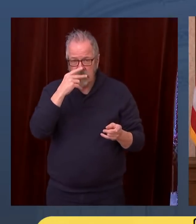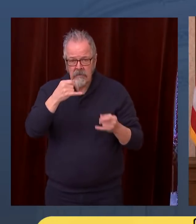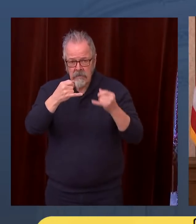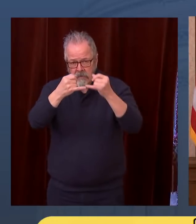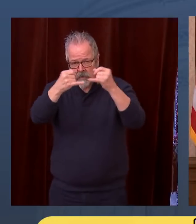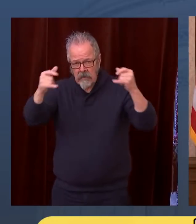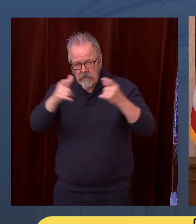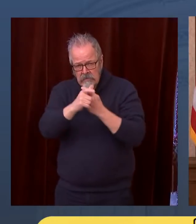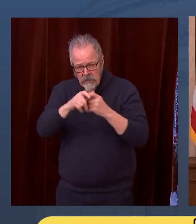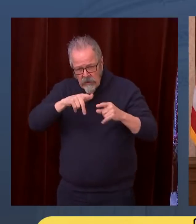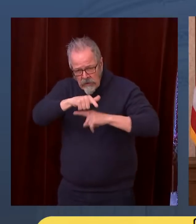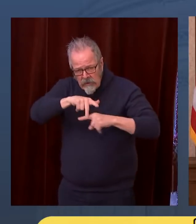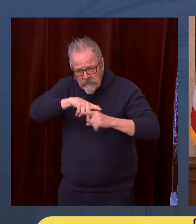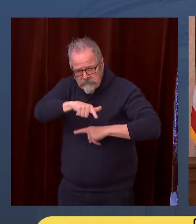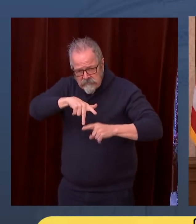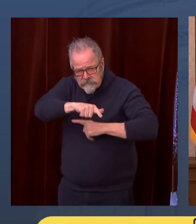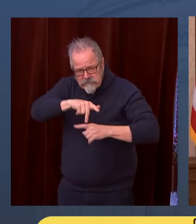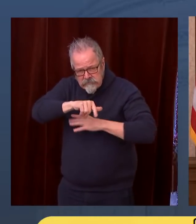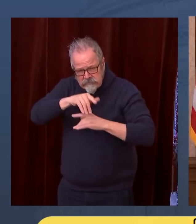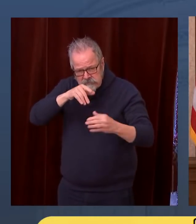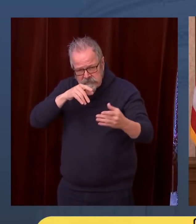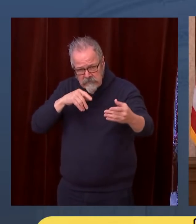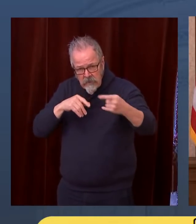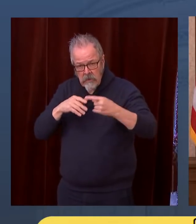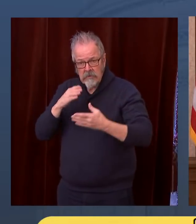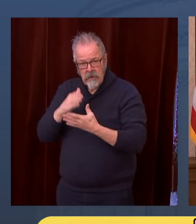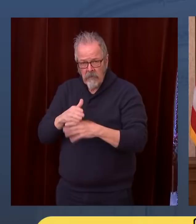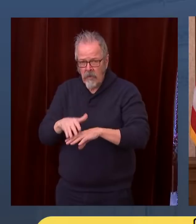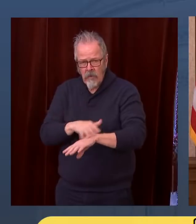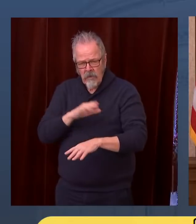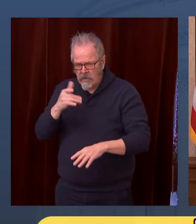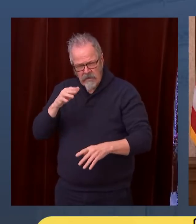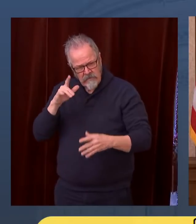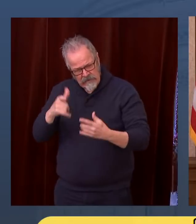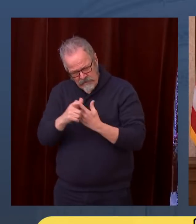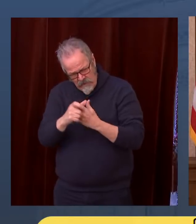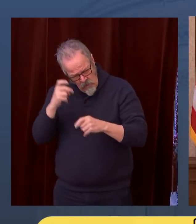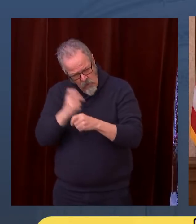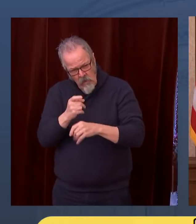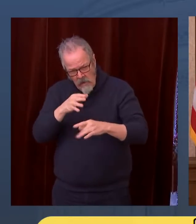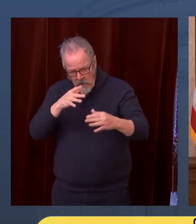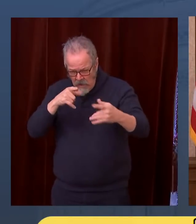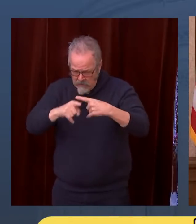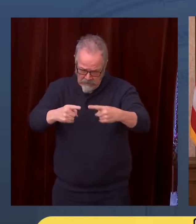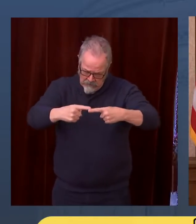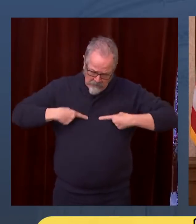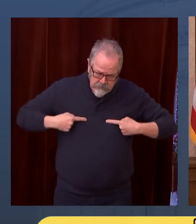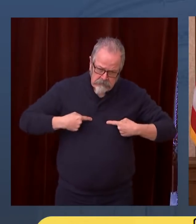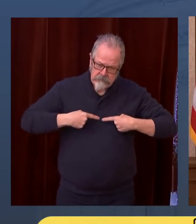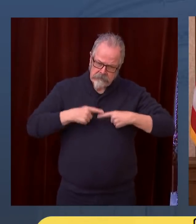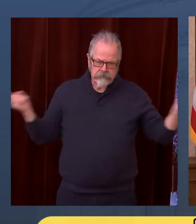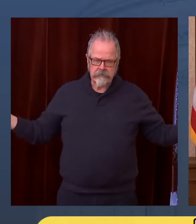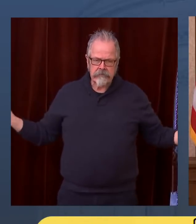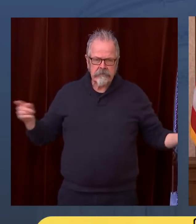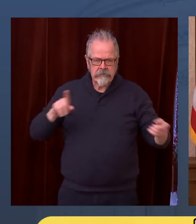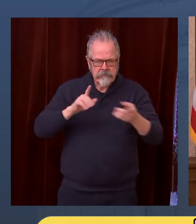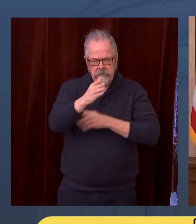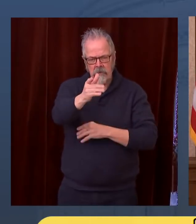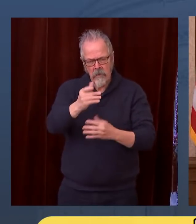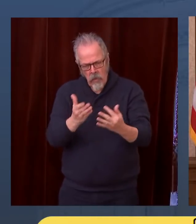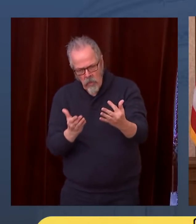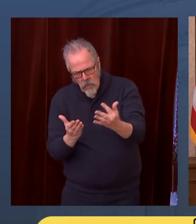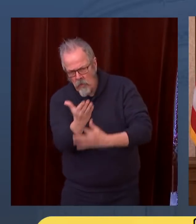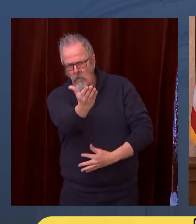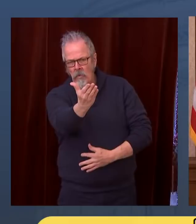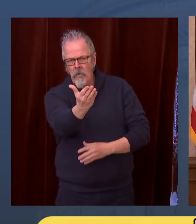want to slow down, but you need to run through the tape. And I think this is a situation for the next few weeks. We need to run through the tape.